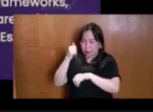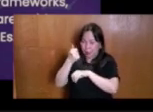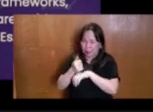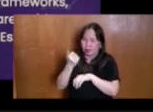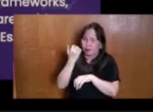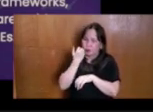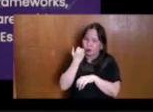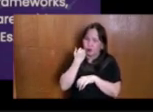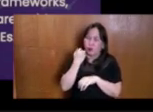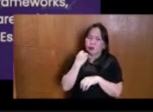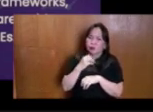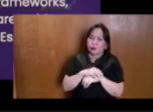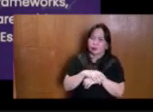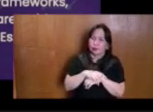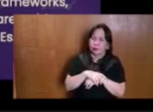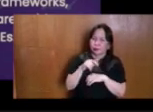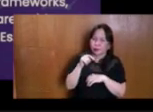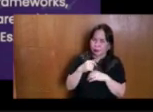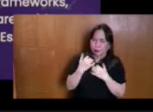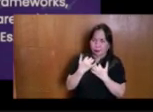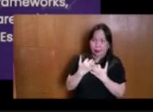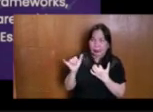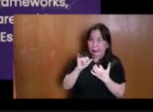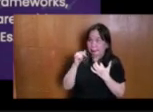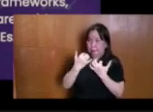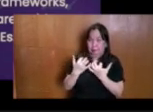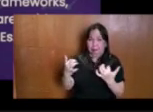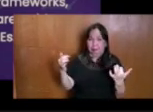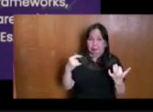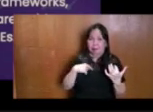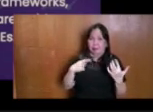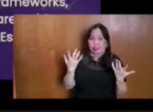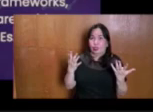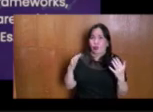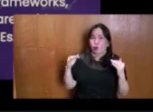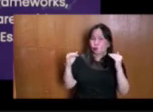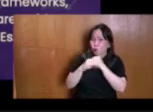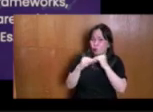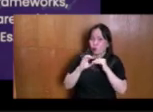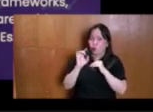in ample fashion in this forum, roads and other